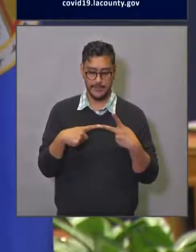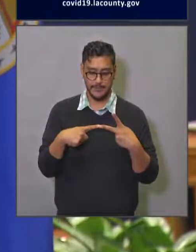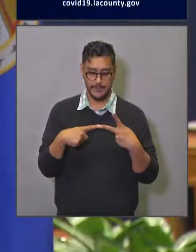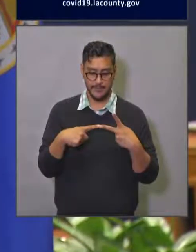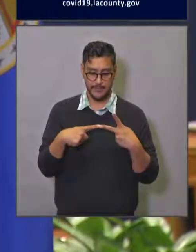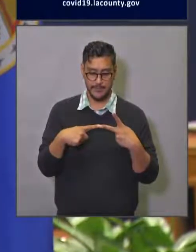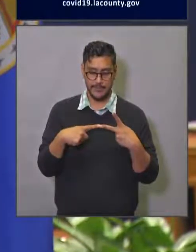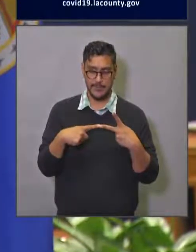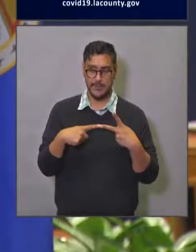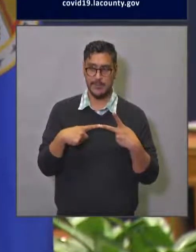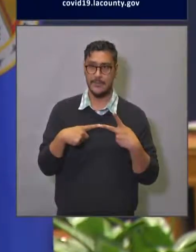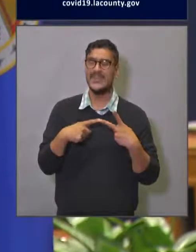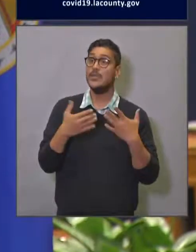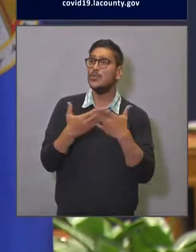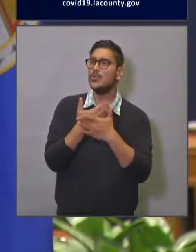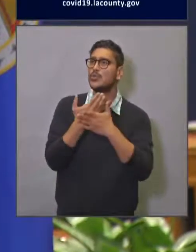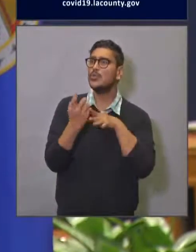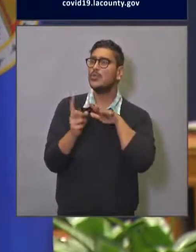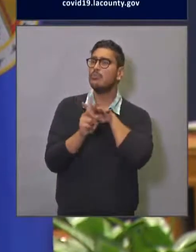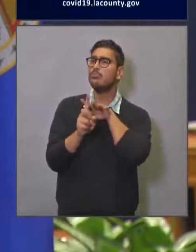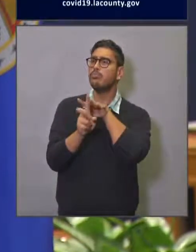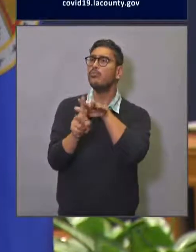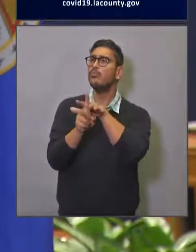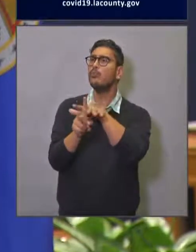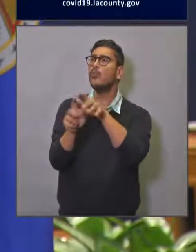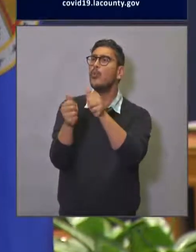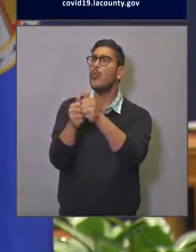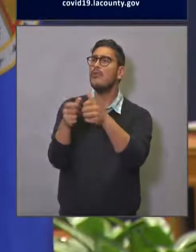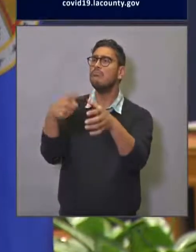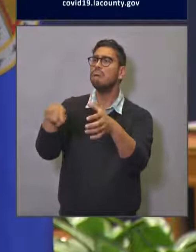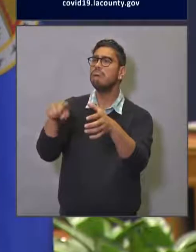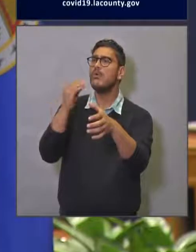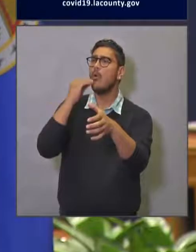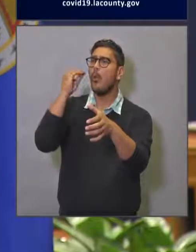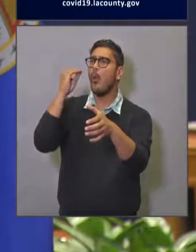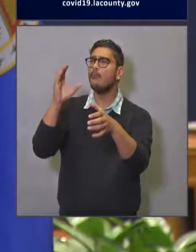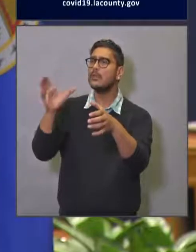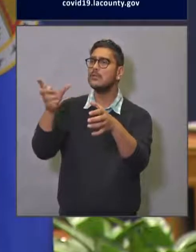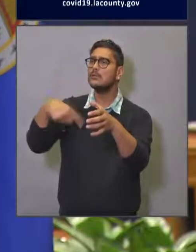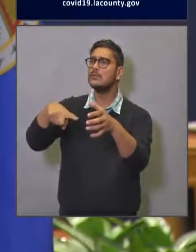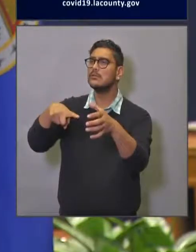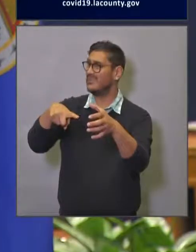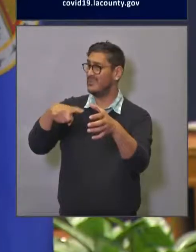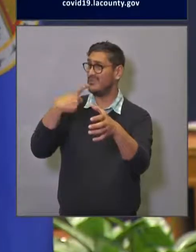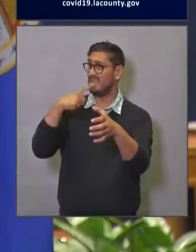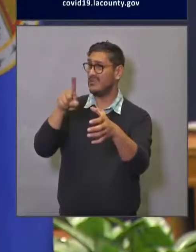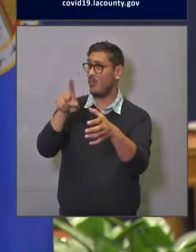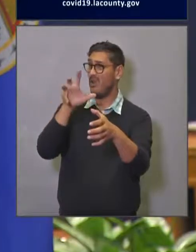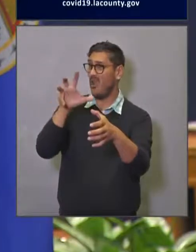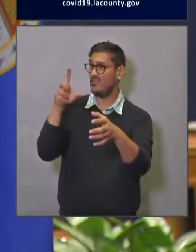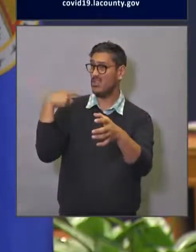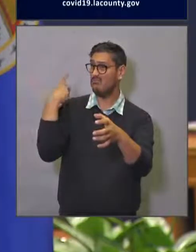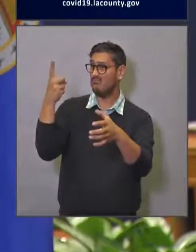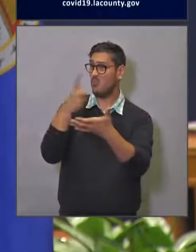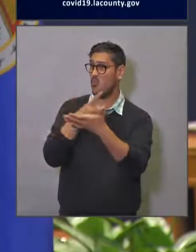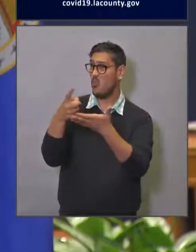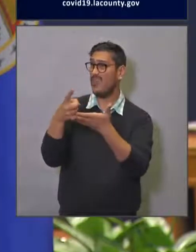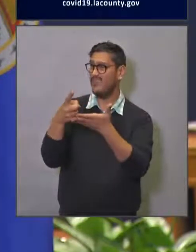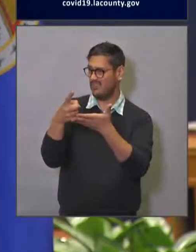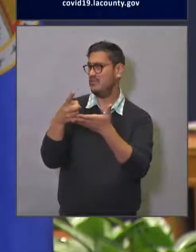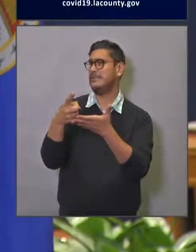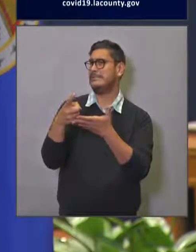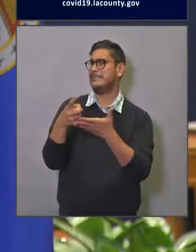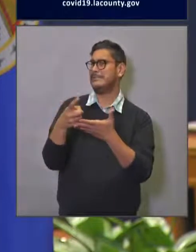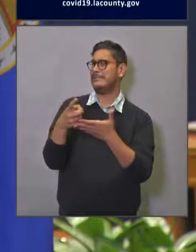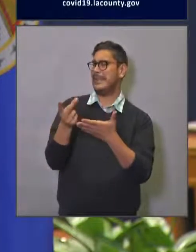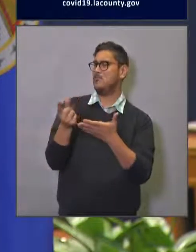new cases you mentioned among homeless people, that's close to 100 new cases over the past week, and that's from a quick check